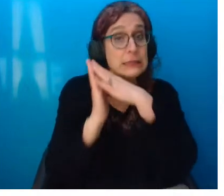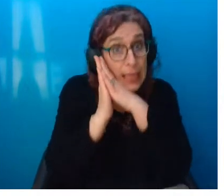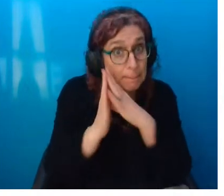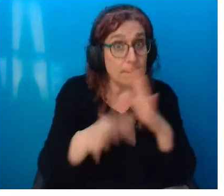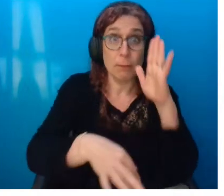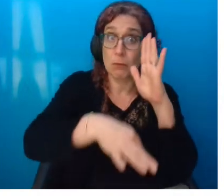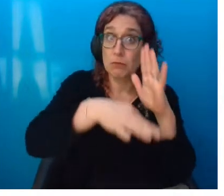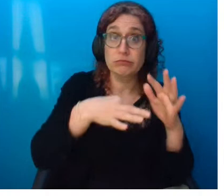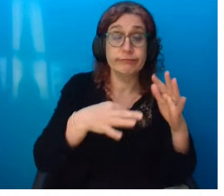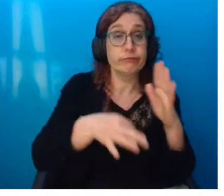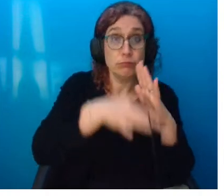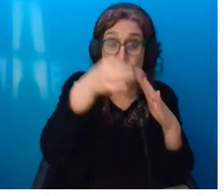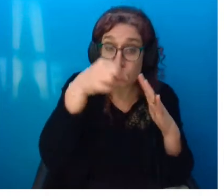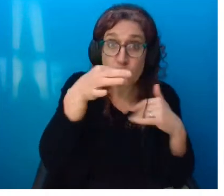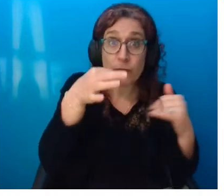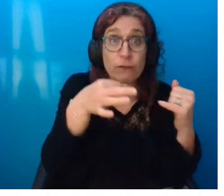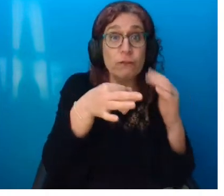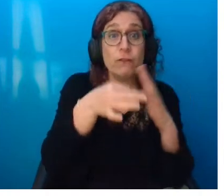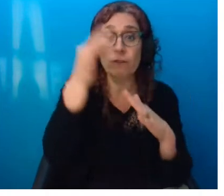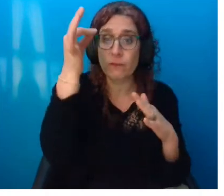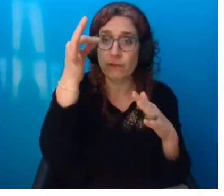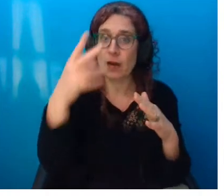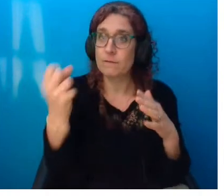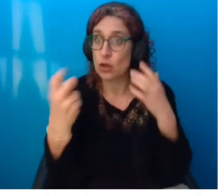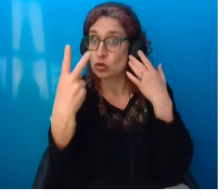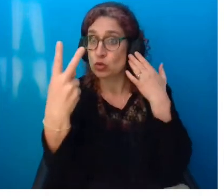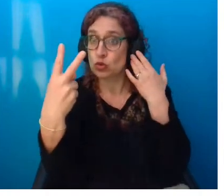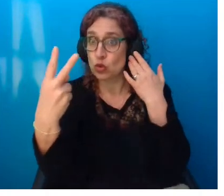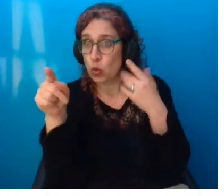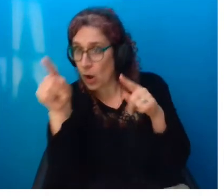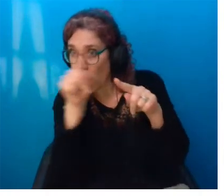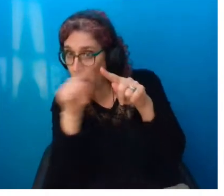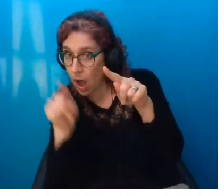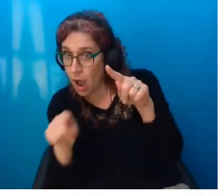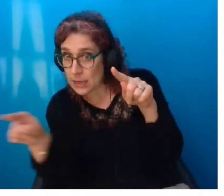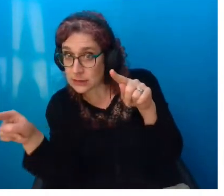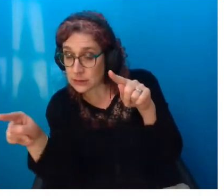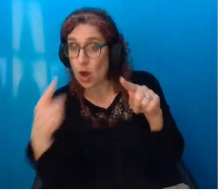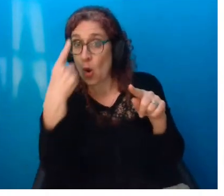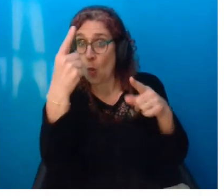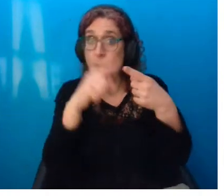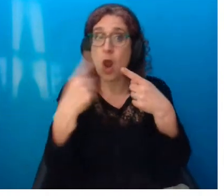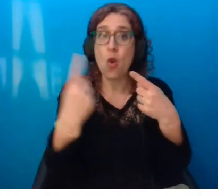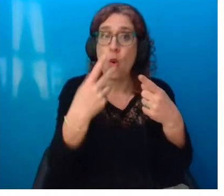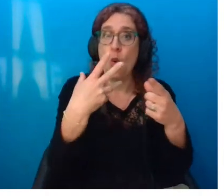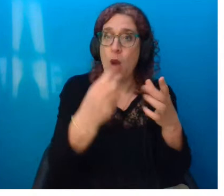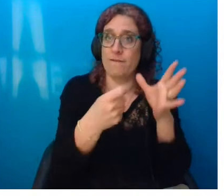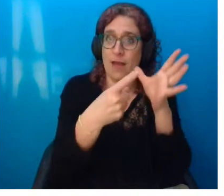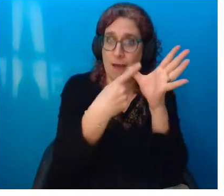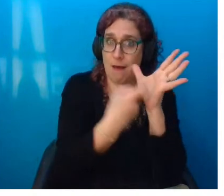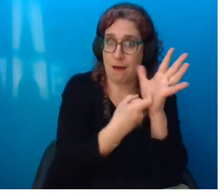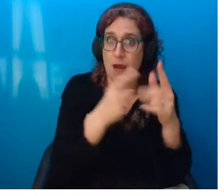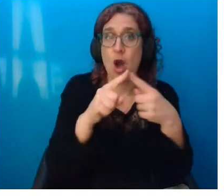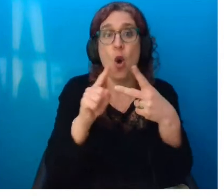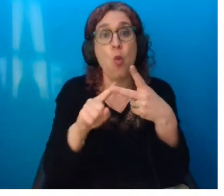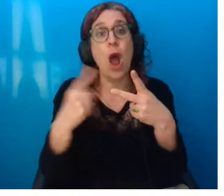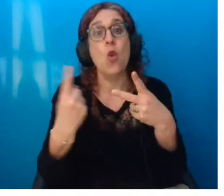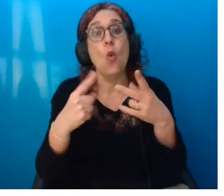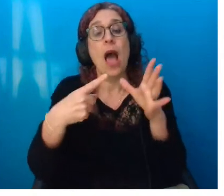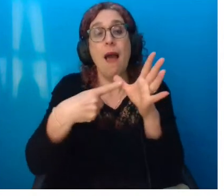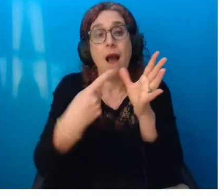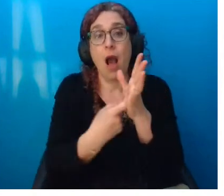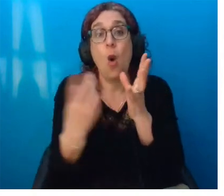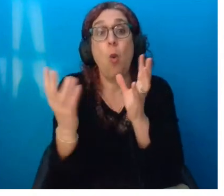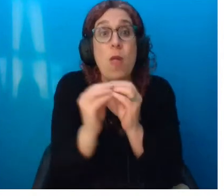across the board. There are two lines there, one line for those with allergic rhinitis and the other for allergic rhinitis with asthma. And